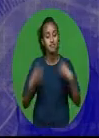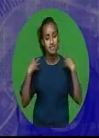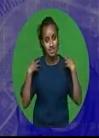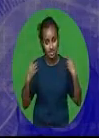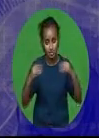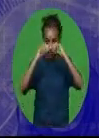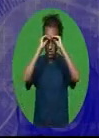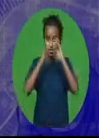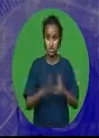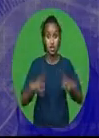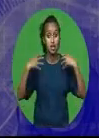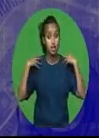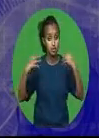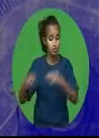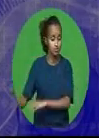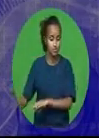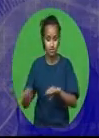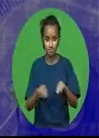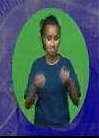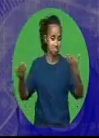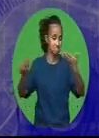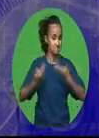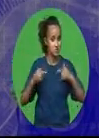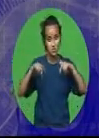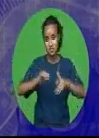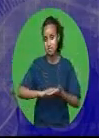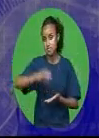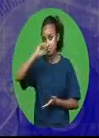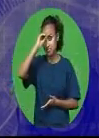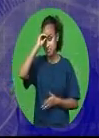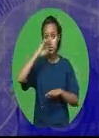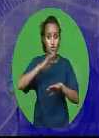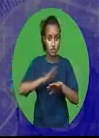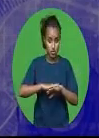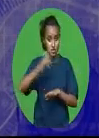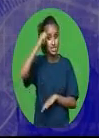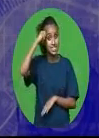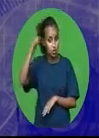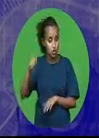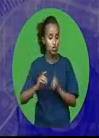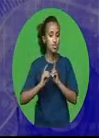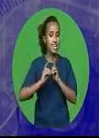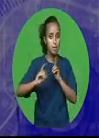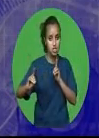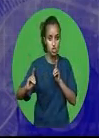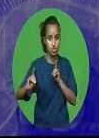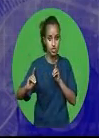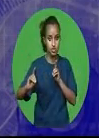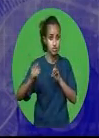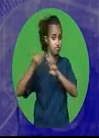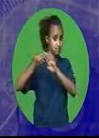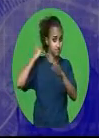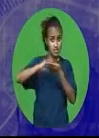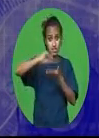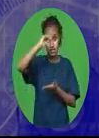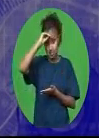Hello teacher. Hello students. Welcome to today's lesson on the theory of dimensioning. In our